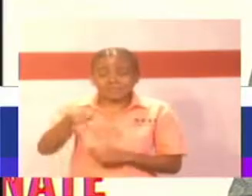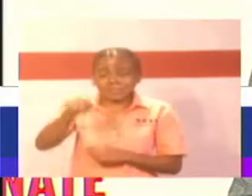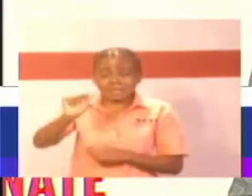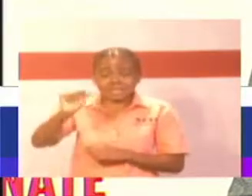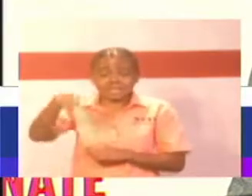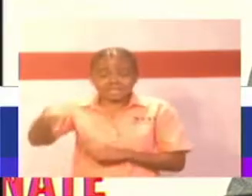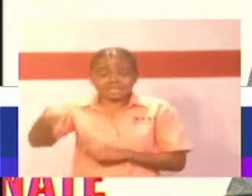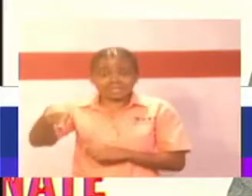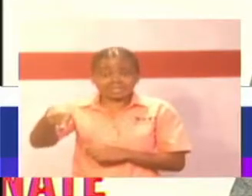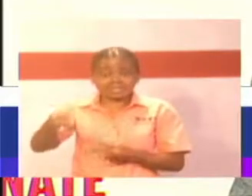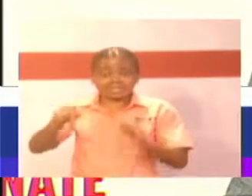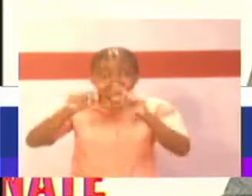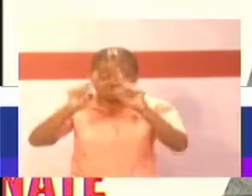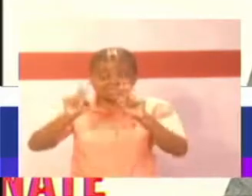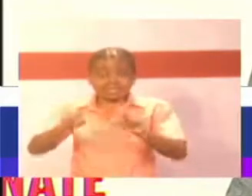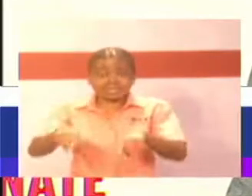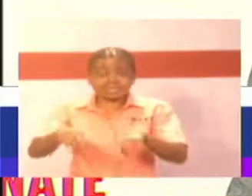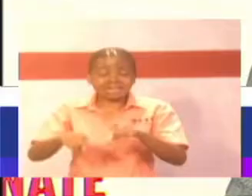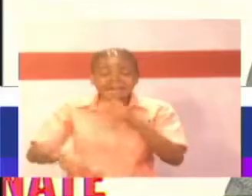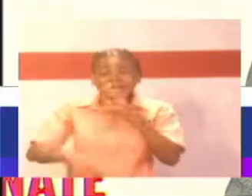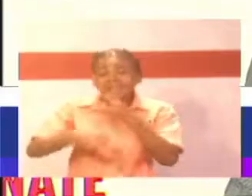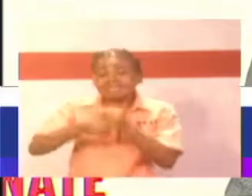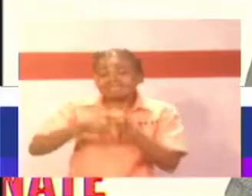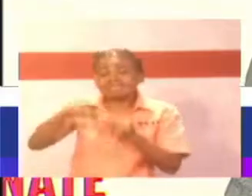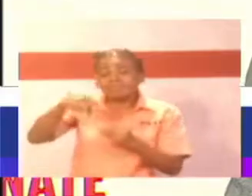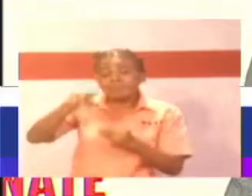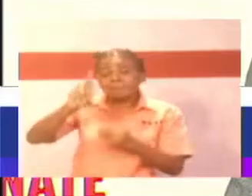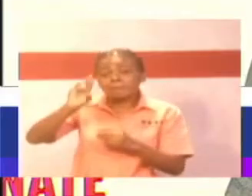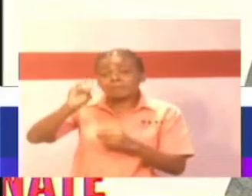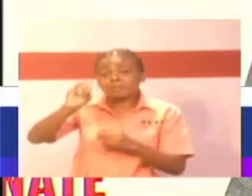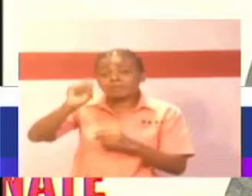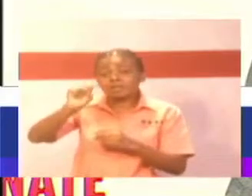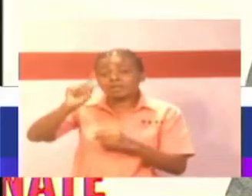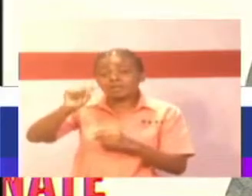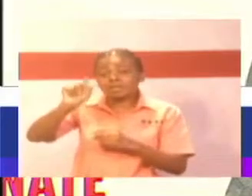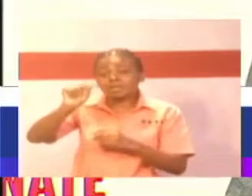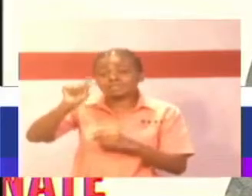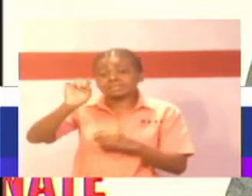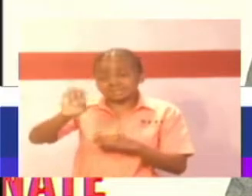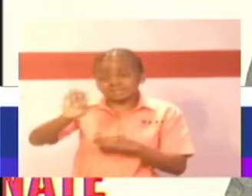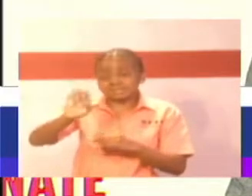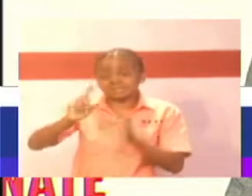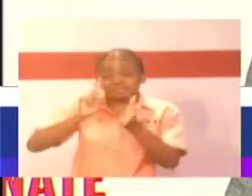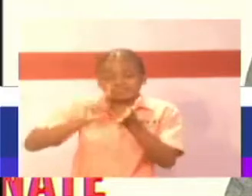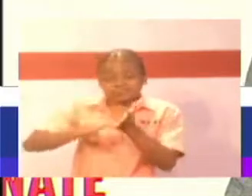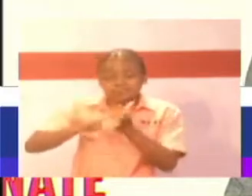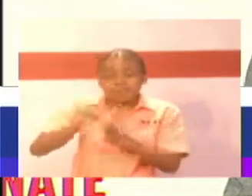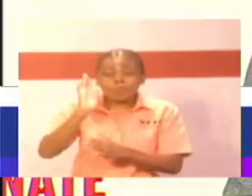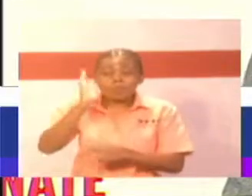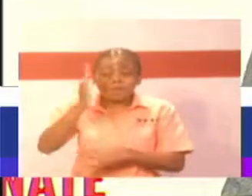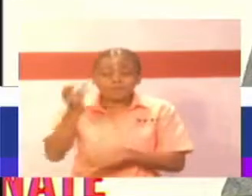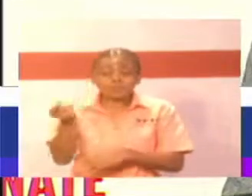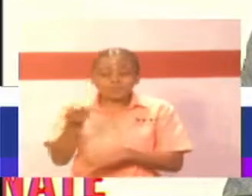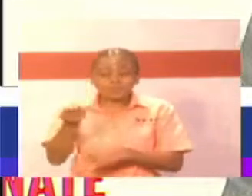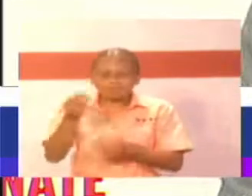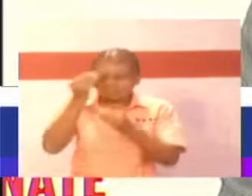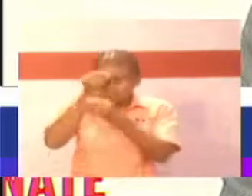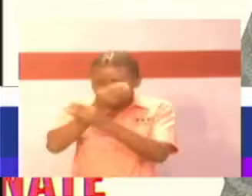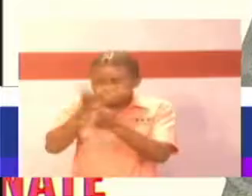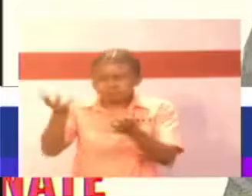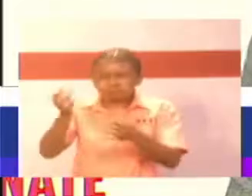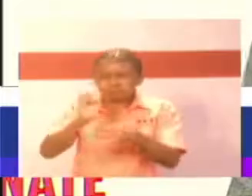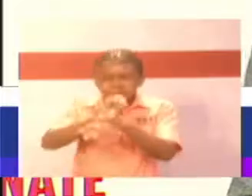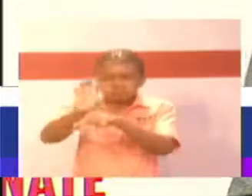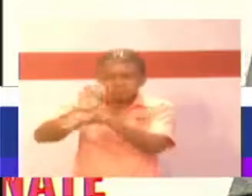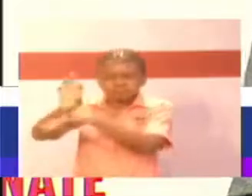checks. We will also be offering vision screening and dental counseling. And finally,